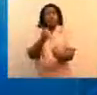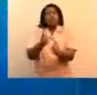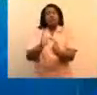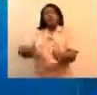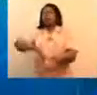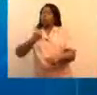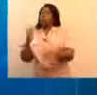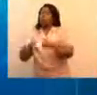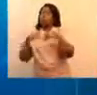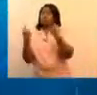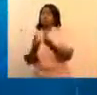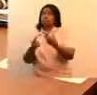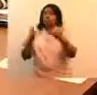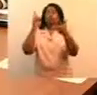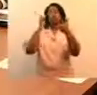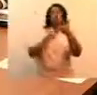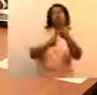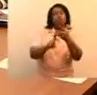during mediation.